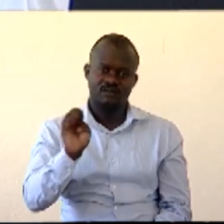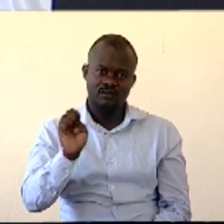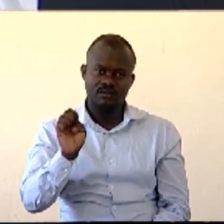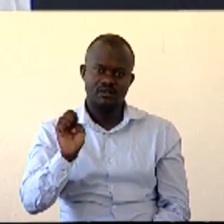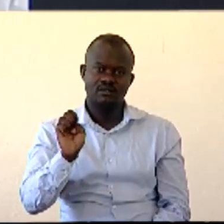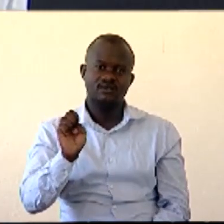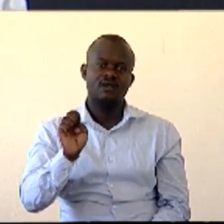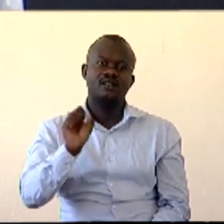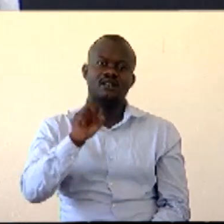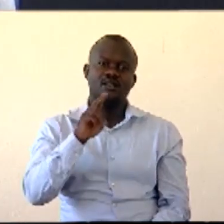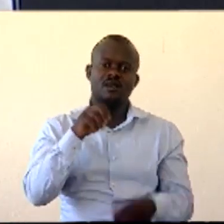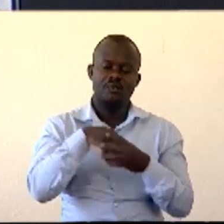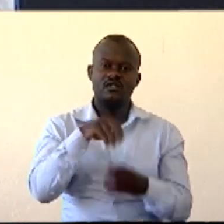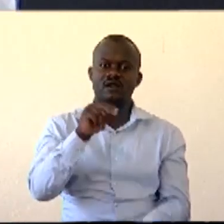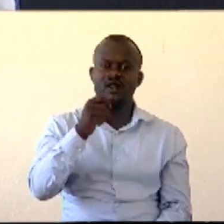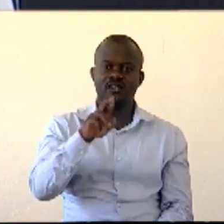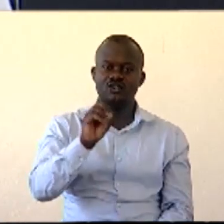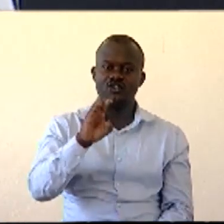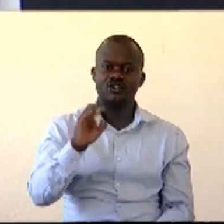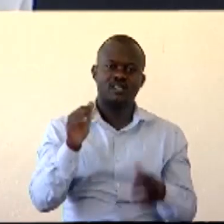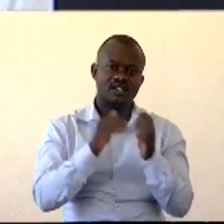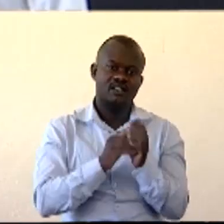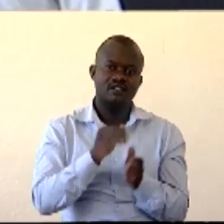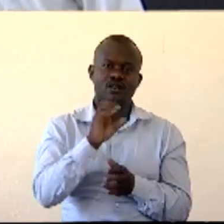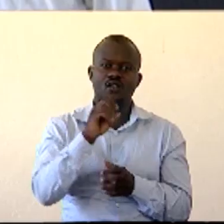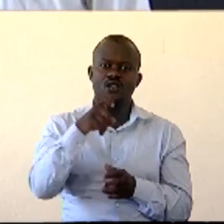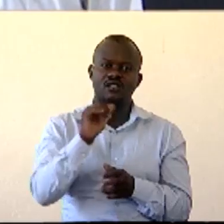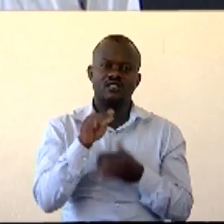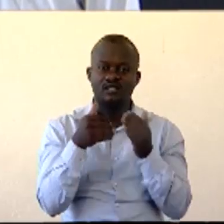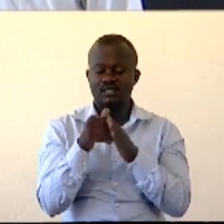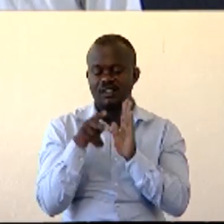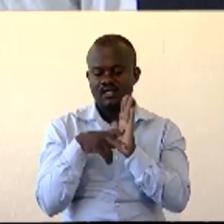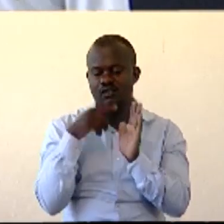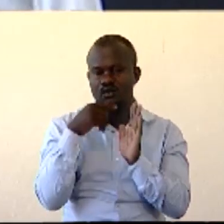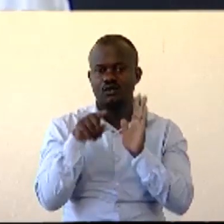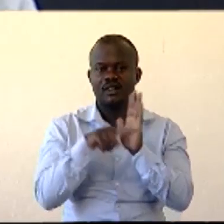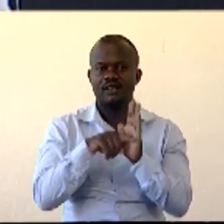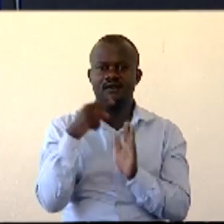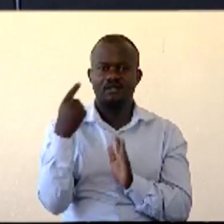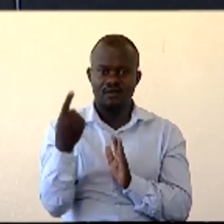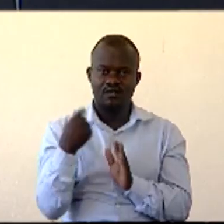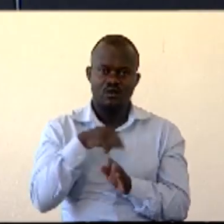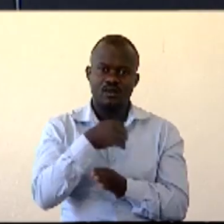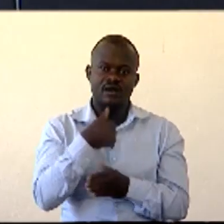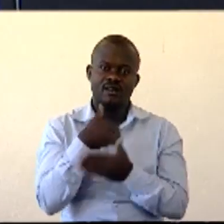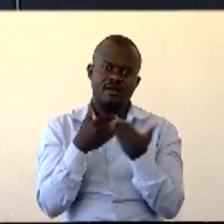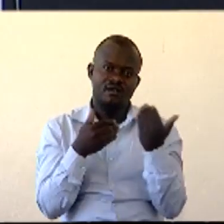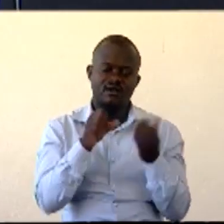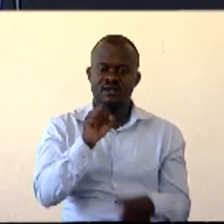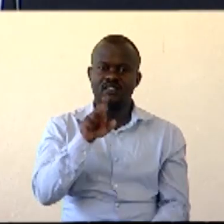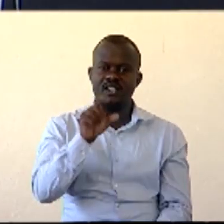The sum of nitrogen and oxygen is equal to -1. We have the